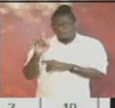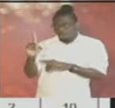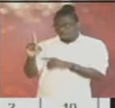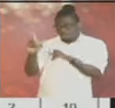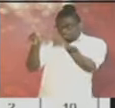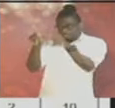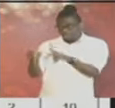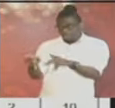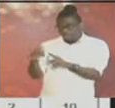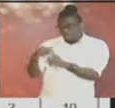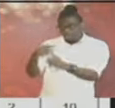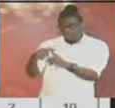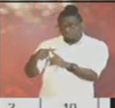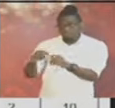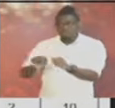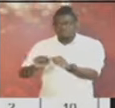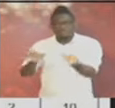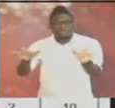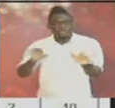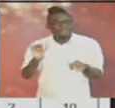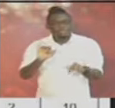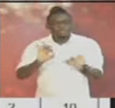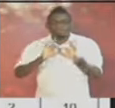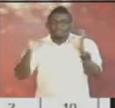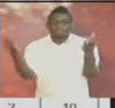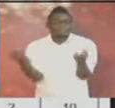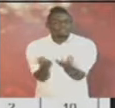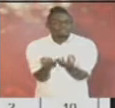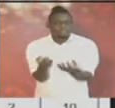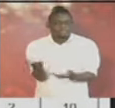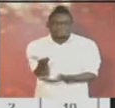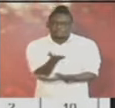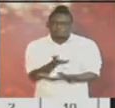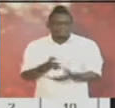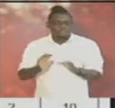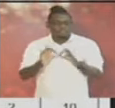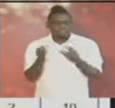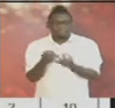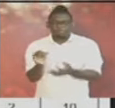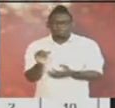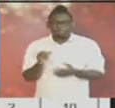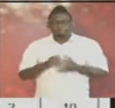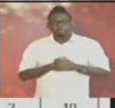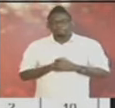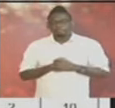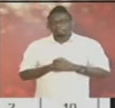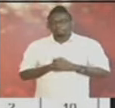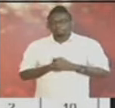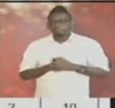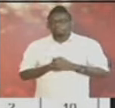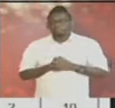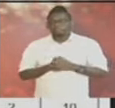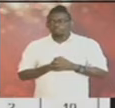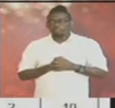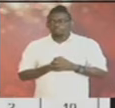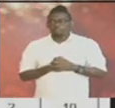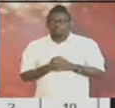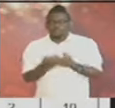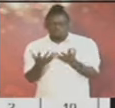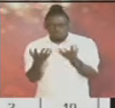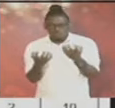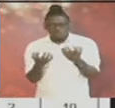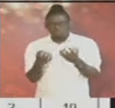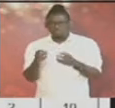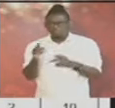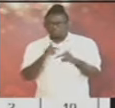continues to expand, and we want to continue to practice our measures as have been put in place and we have practiced in the past so that this